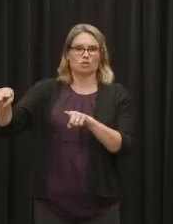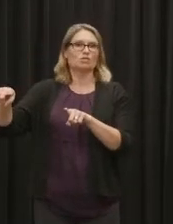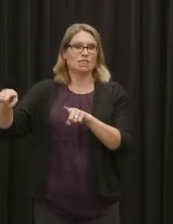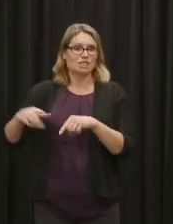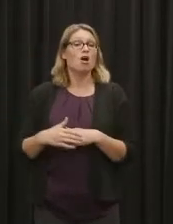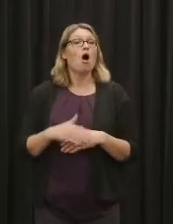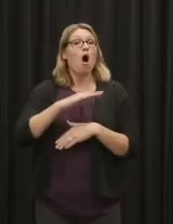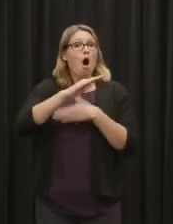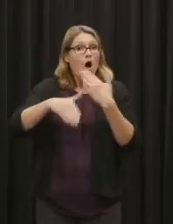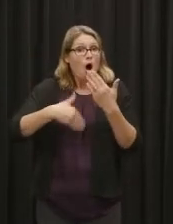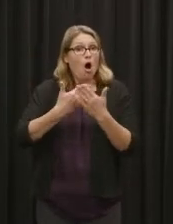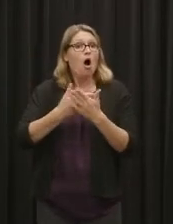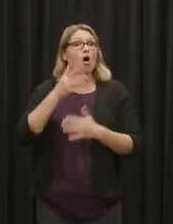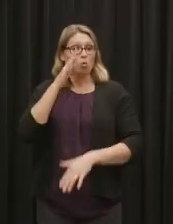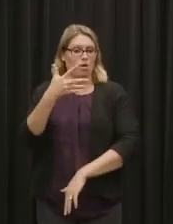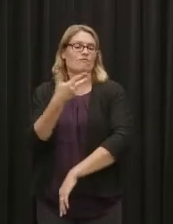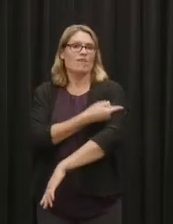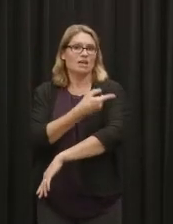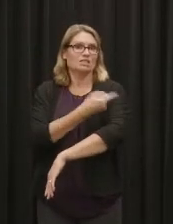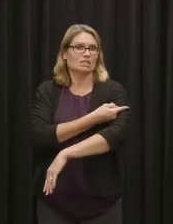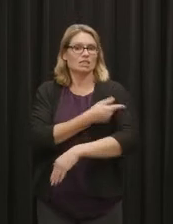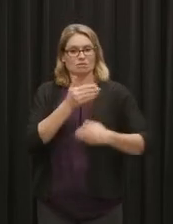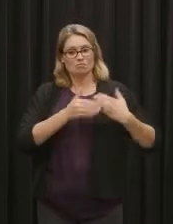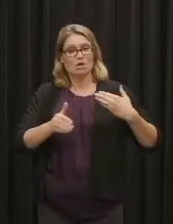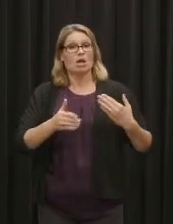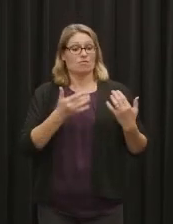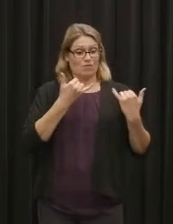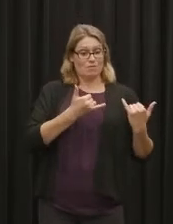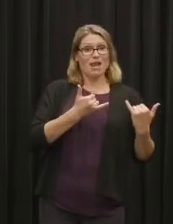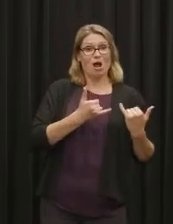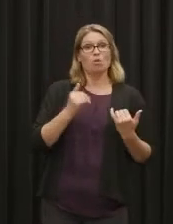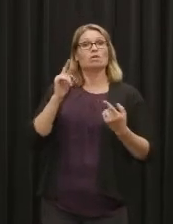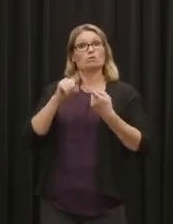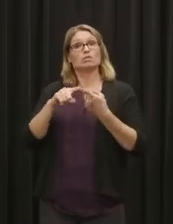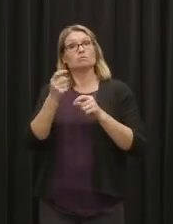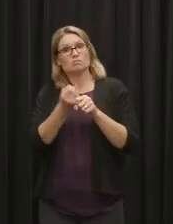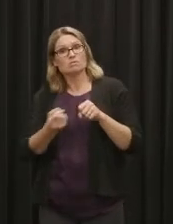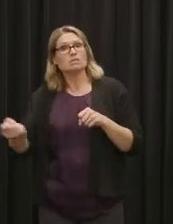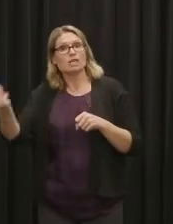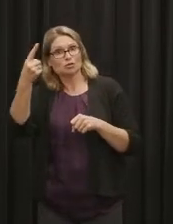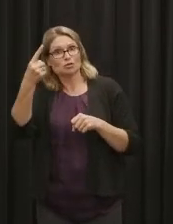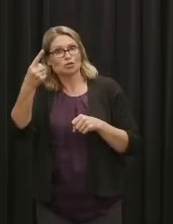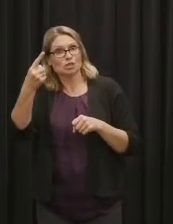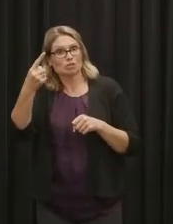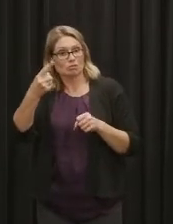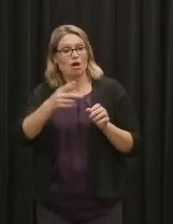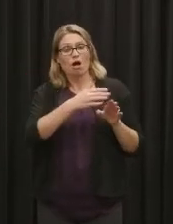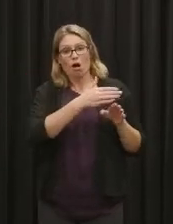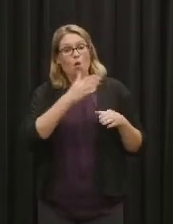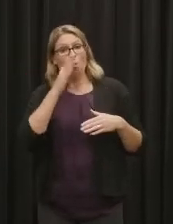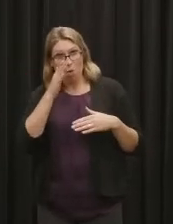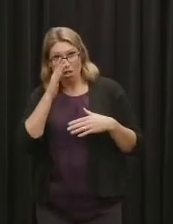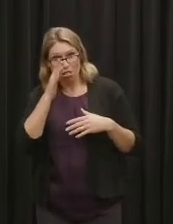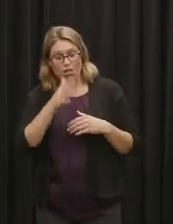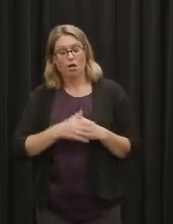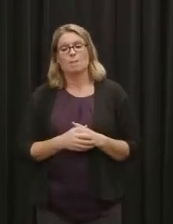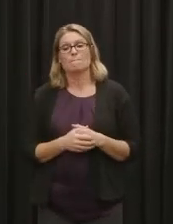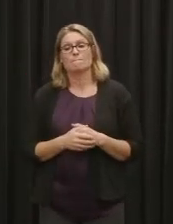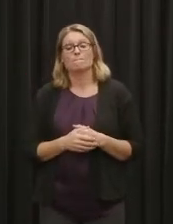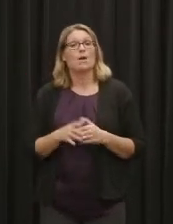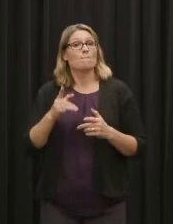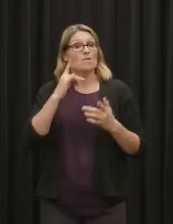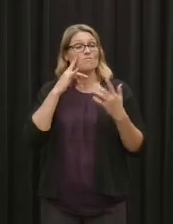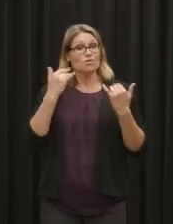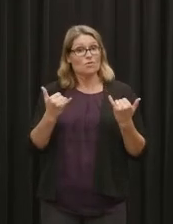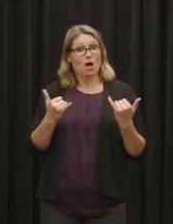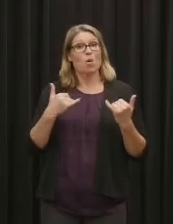Everyone will receive the vaccine between now and the time the entire province is done. And so for now, with